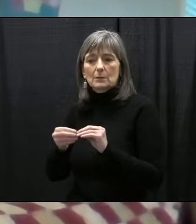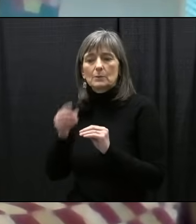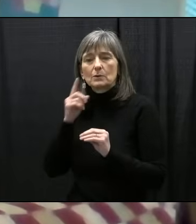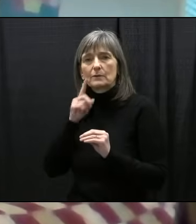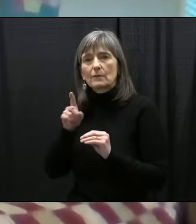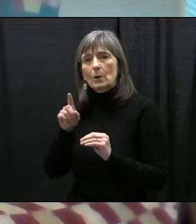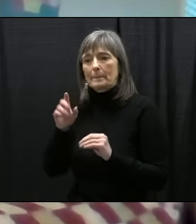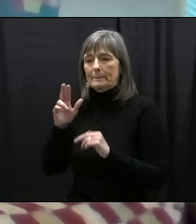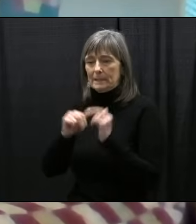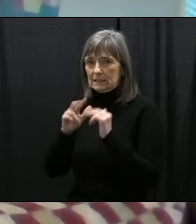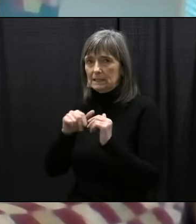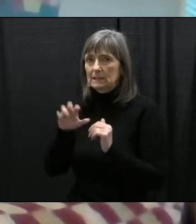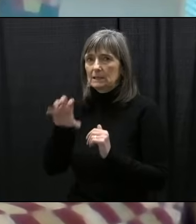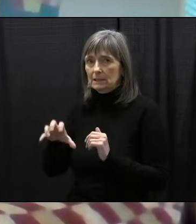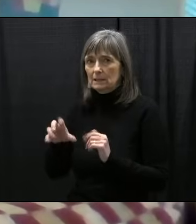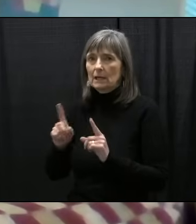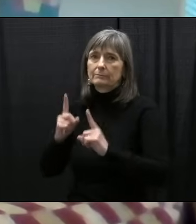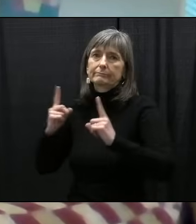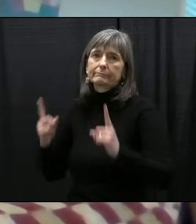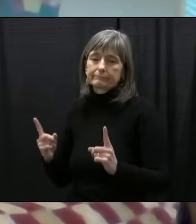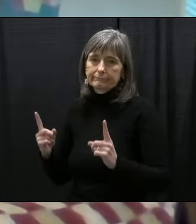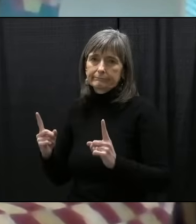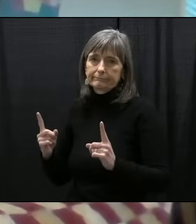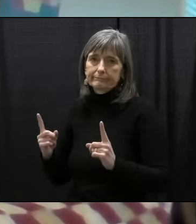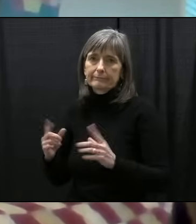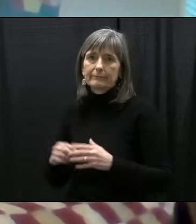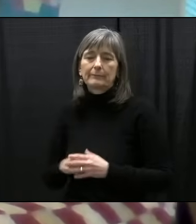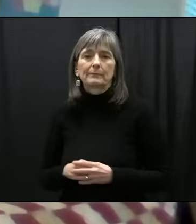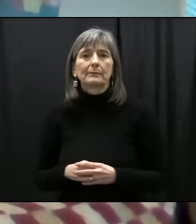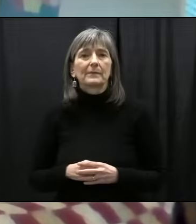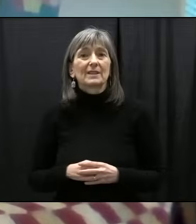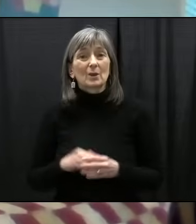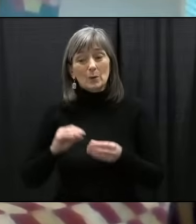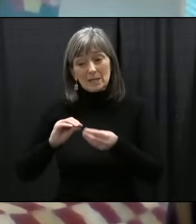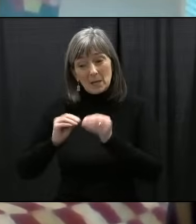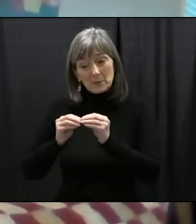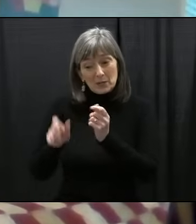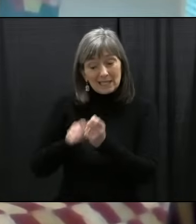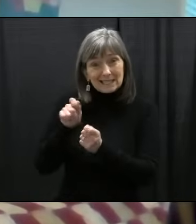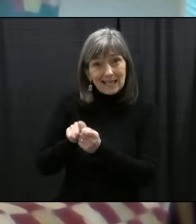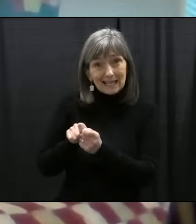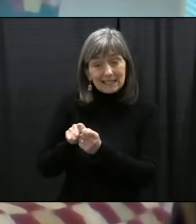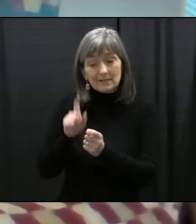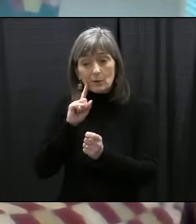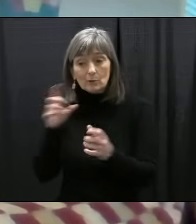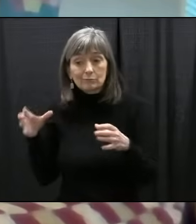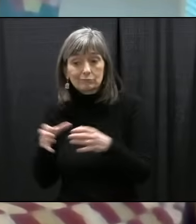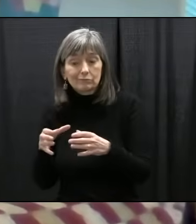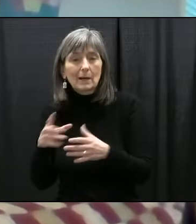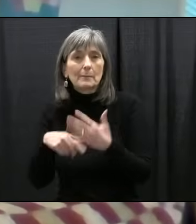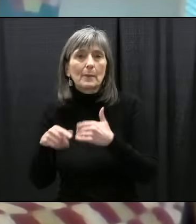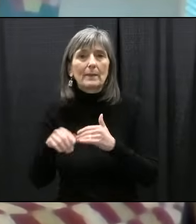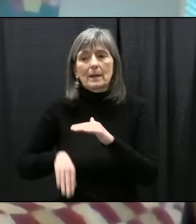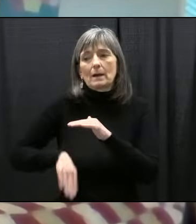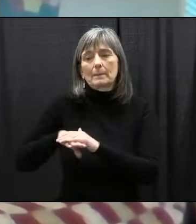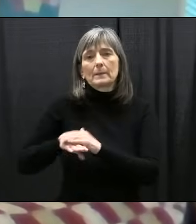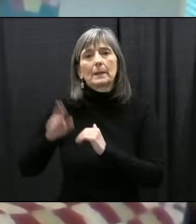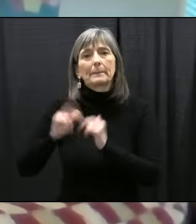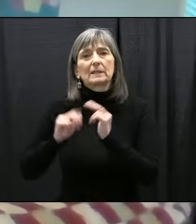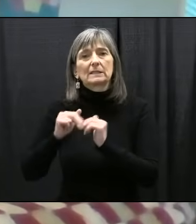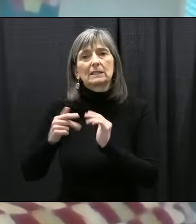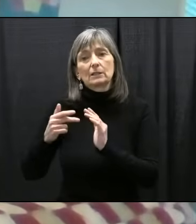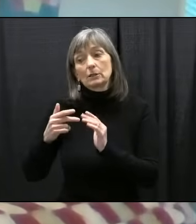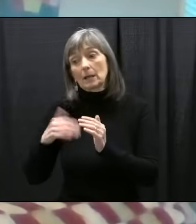of people and to allow for physical distancing. So we didn't put an actual limit on the gatherings, more so just on the capacity of the